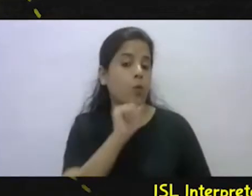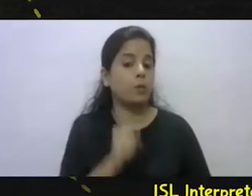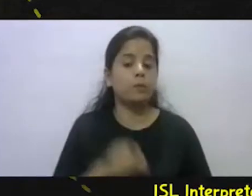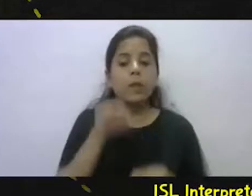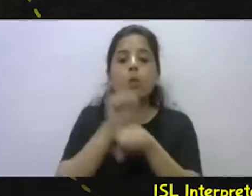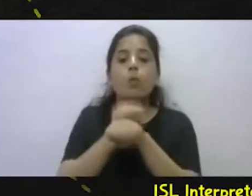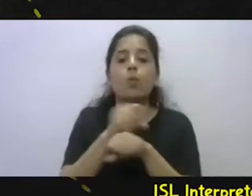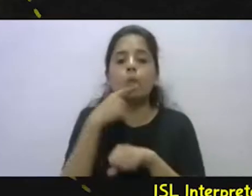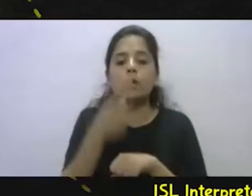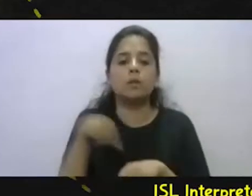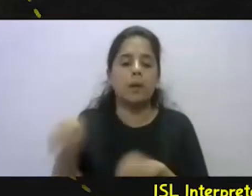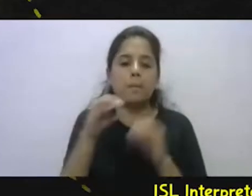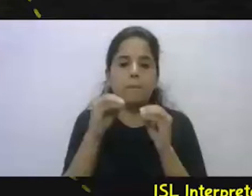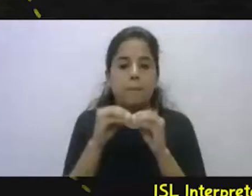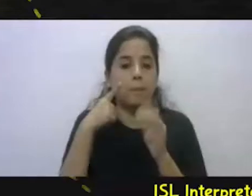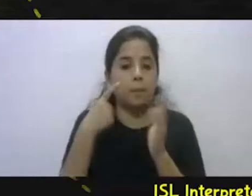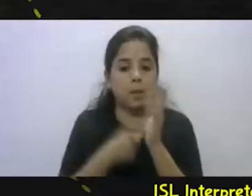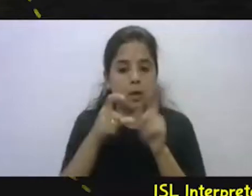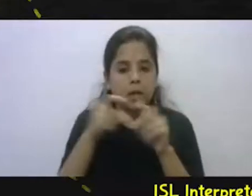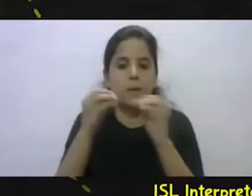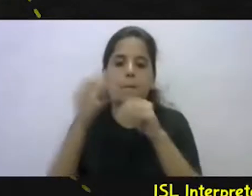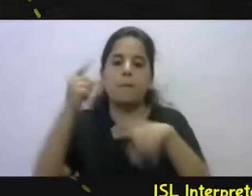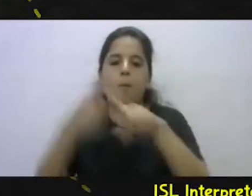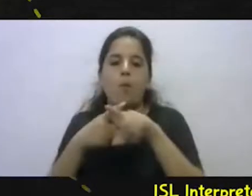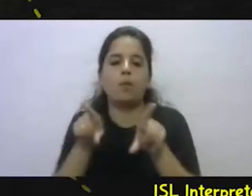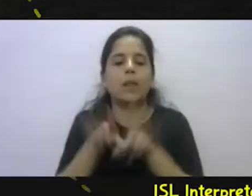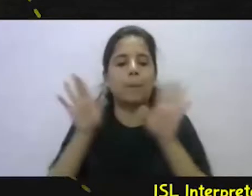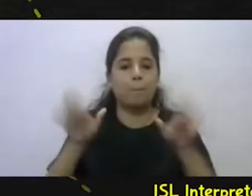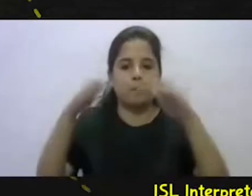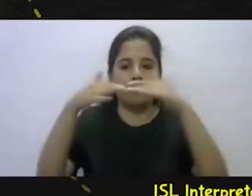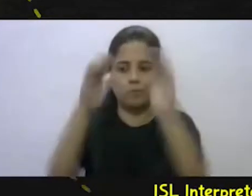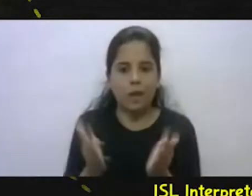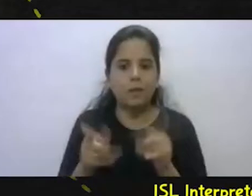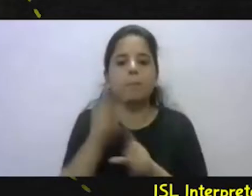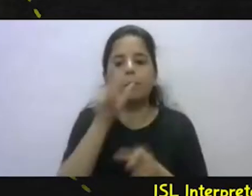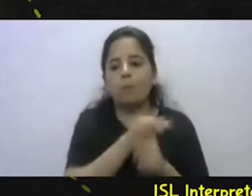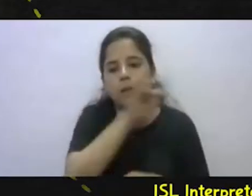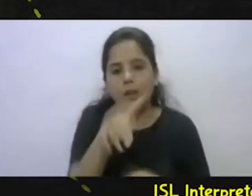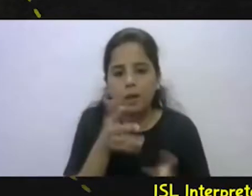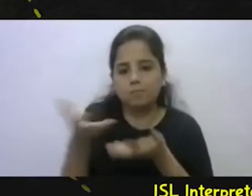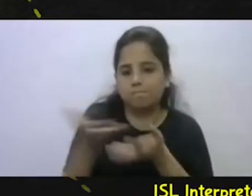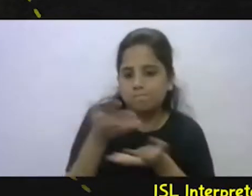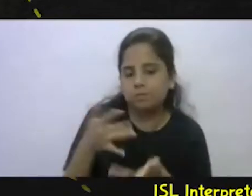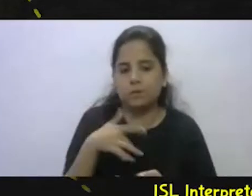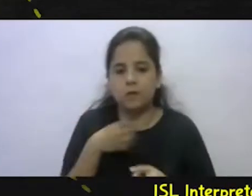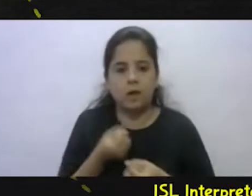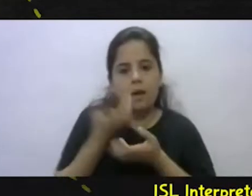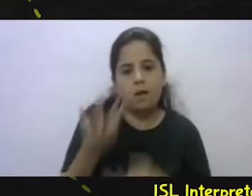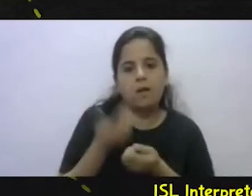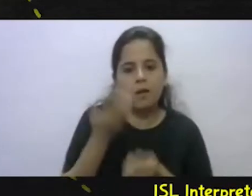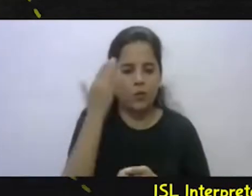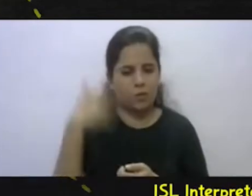which is called Bird Box that they have just installed in the communities, where people come and engage with